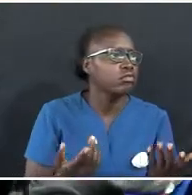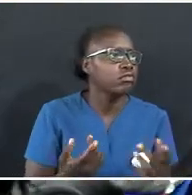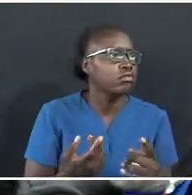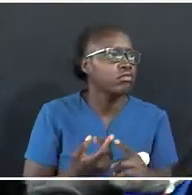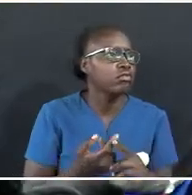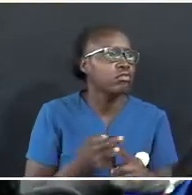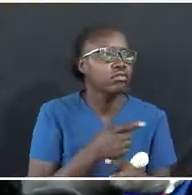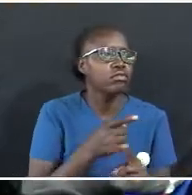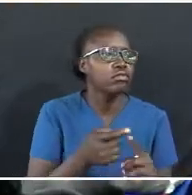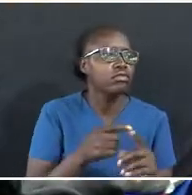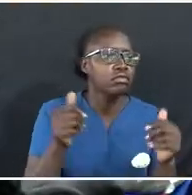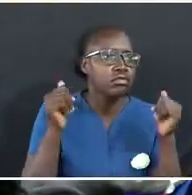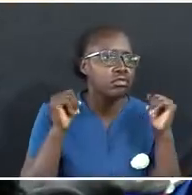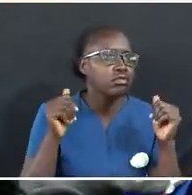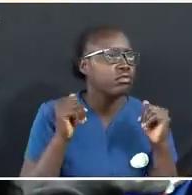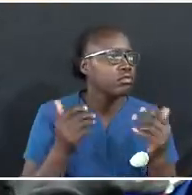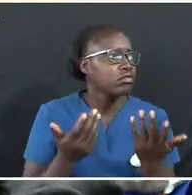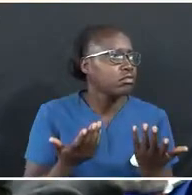hands.